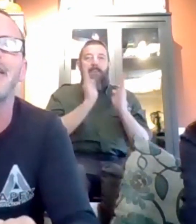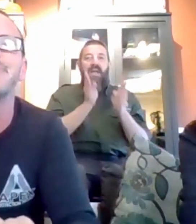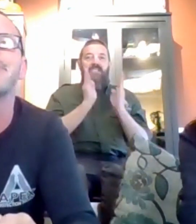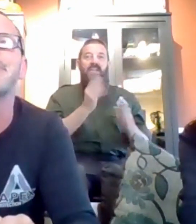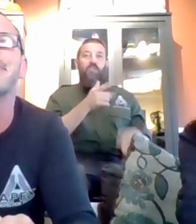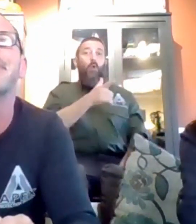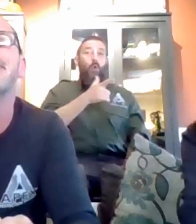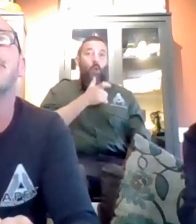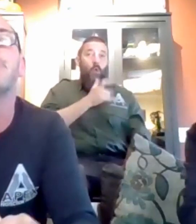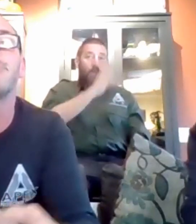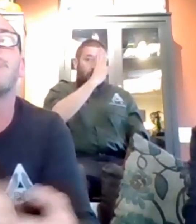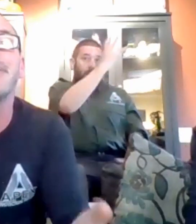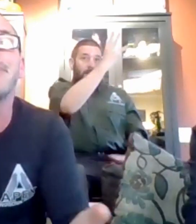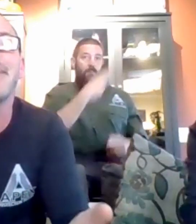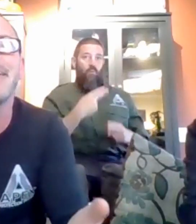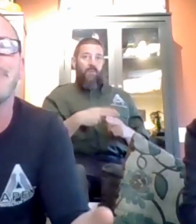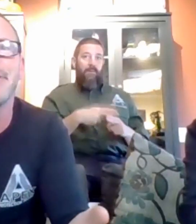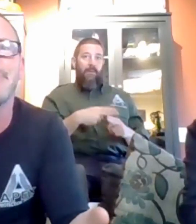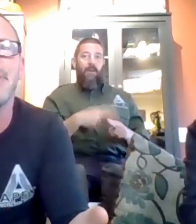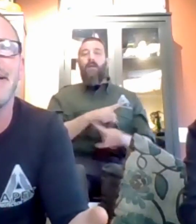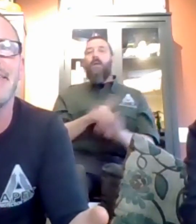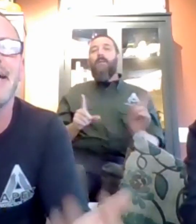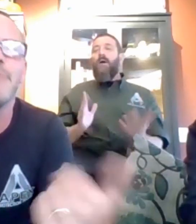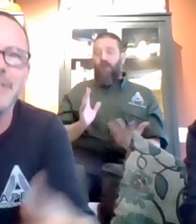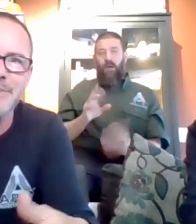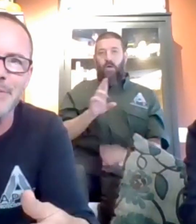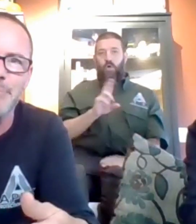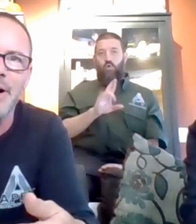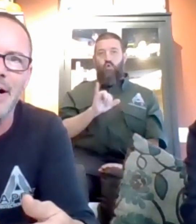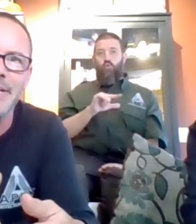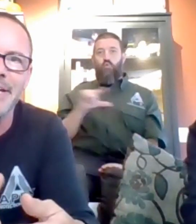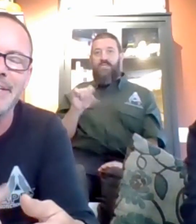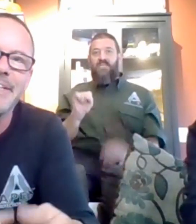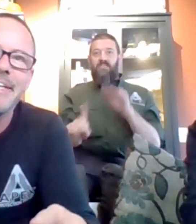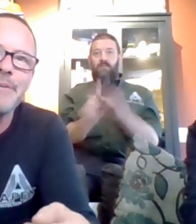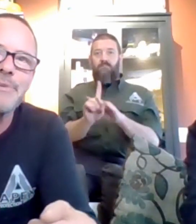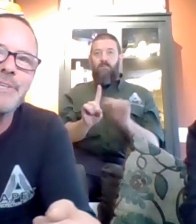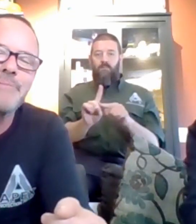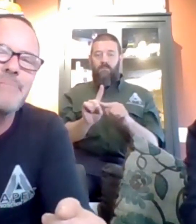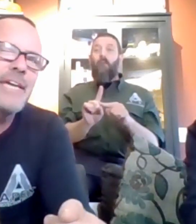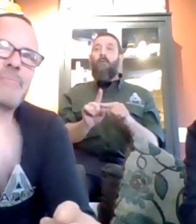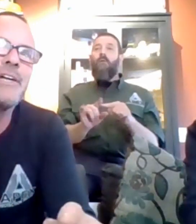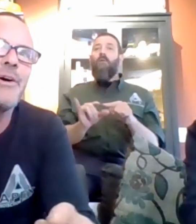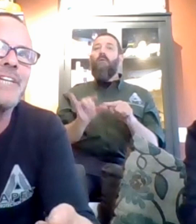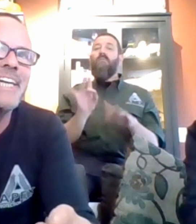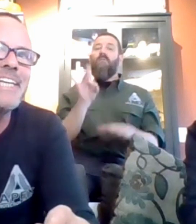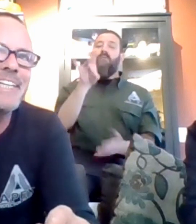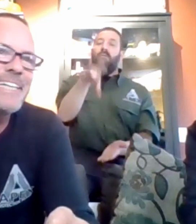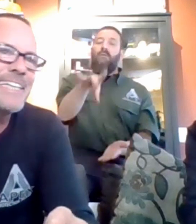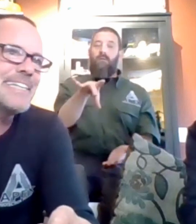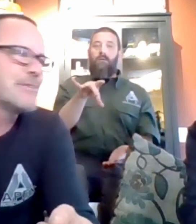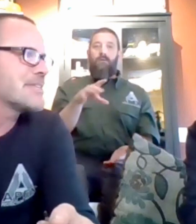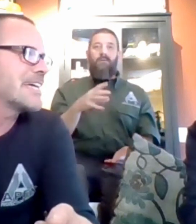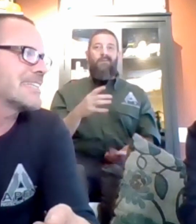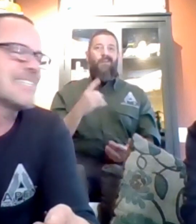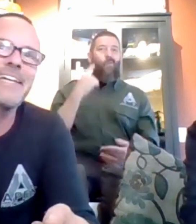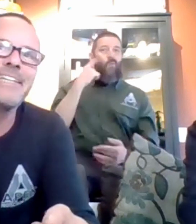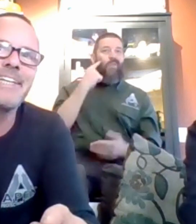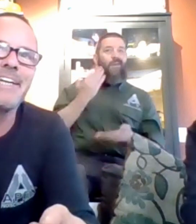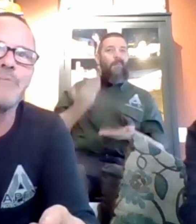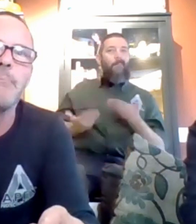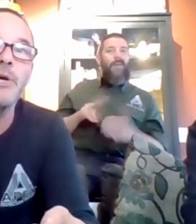gave the names, so we're not. It's anonymous. It's anonymous. So, but Riggs came up, and that went into the pot. And he would